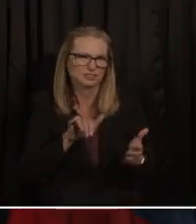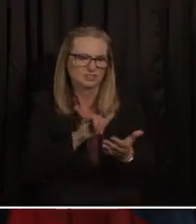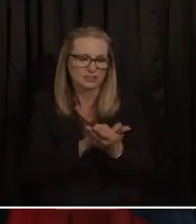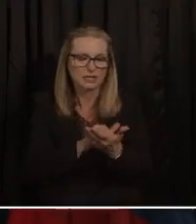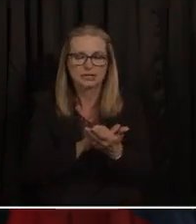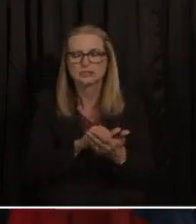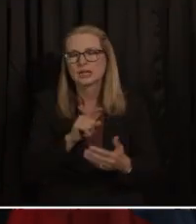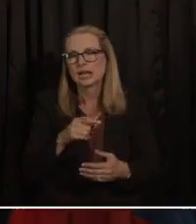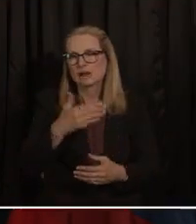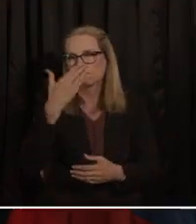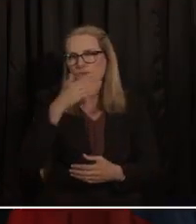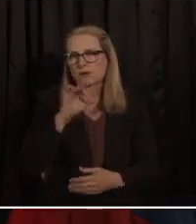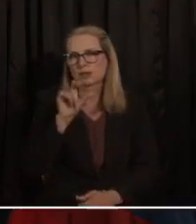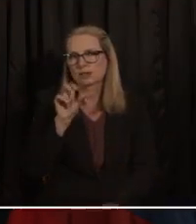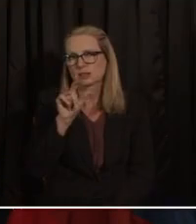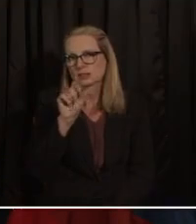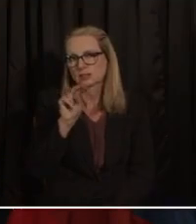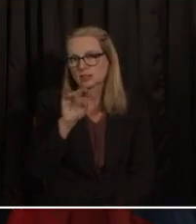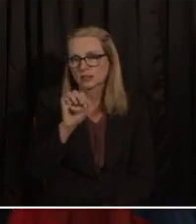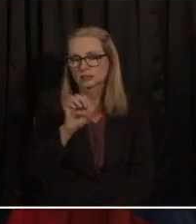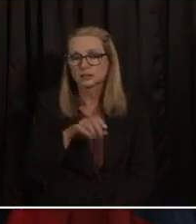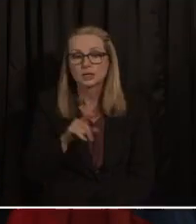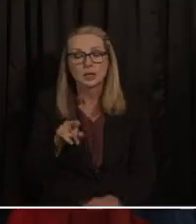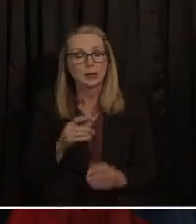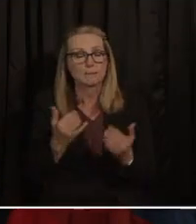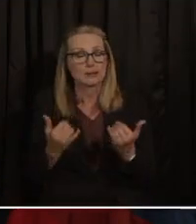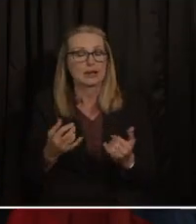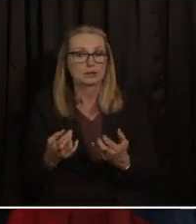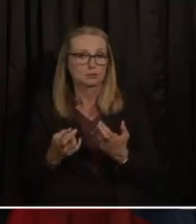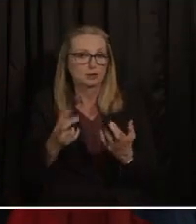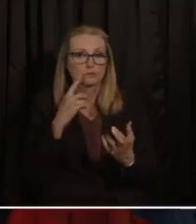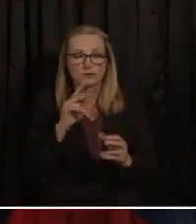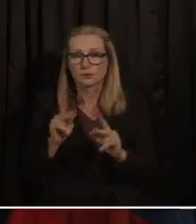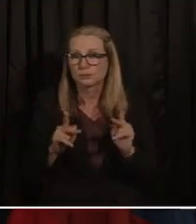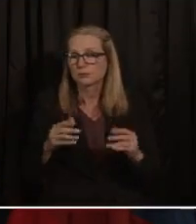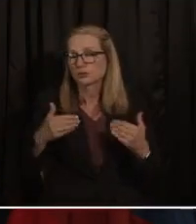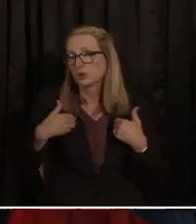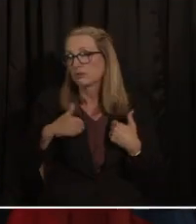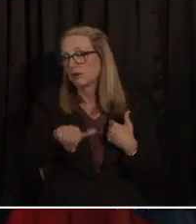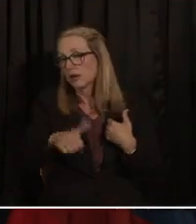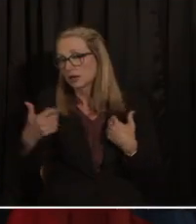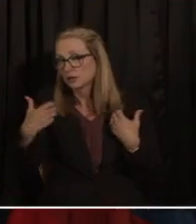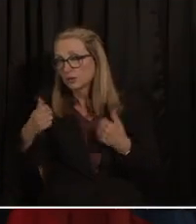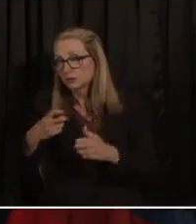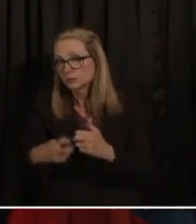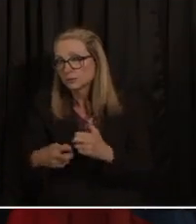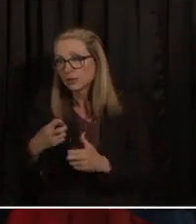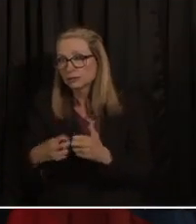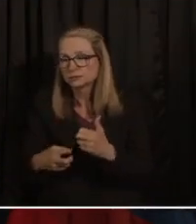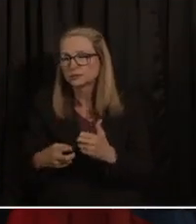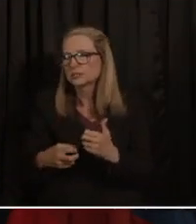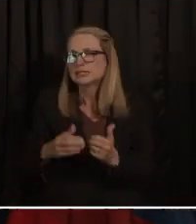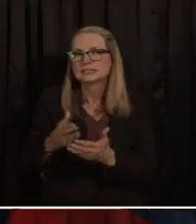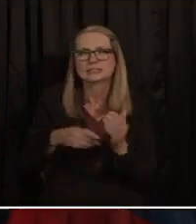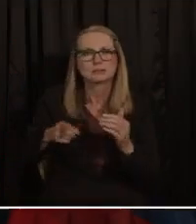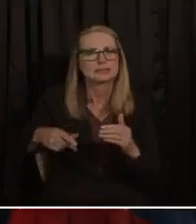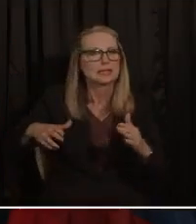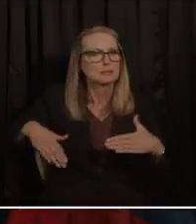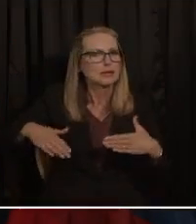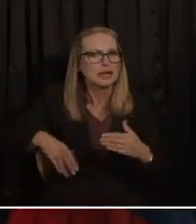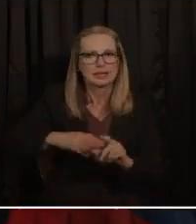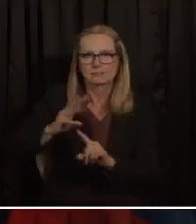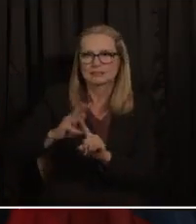booster, along with people of all ages with pre-existing conditions. But in our state, most of them are not yet coming up on 6 months. But if for some reason you